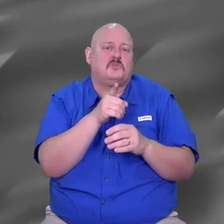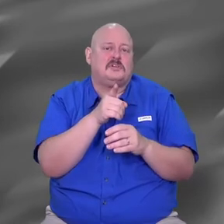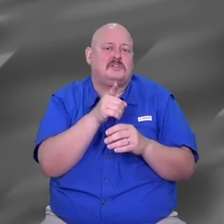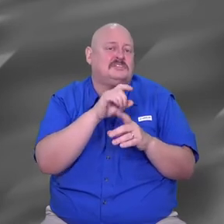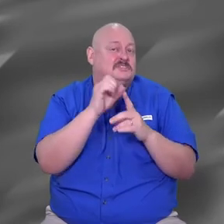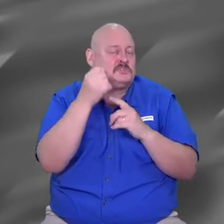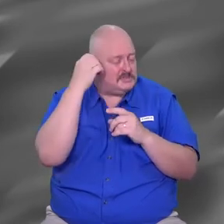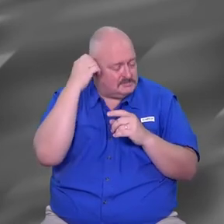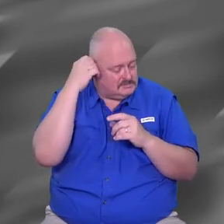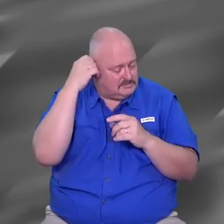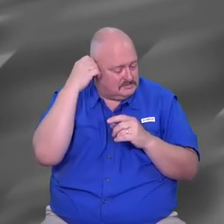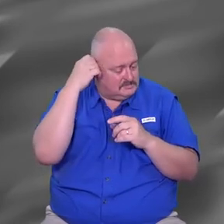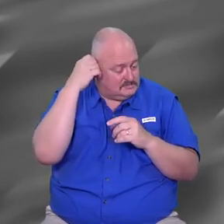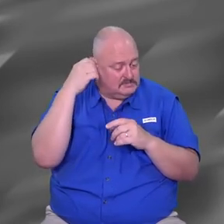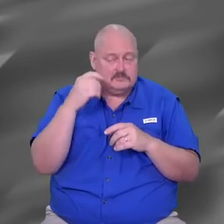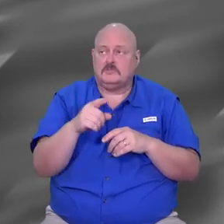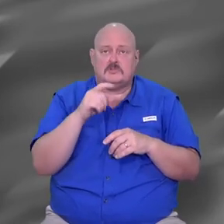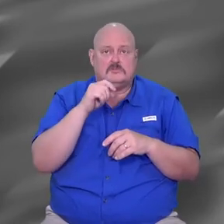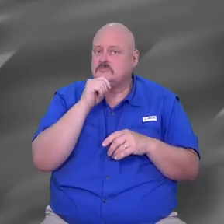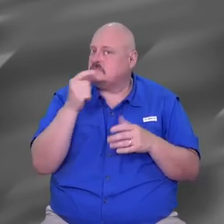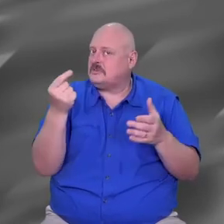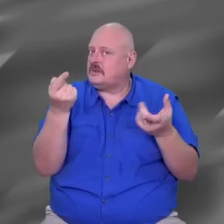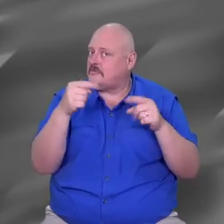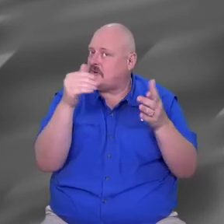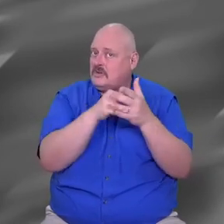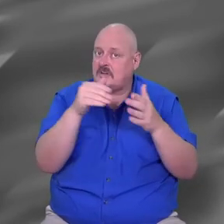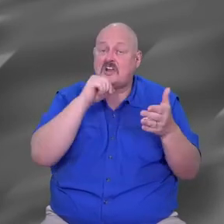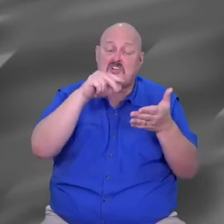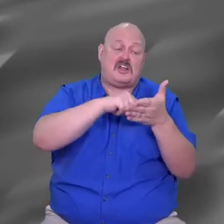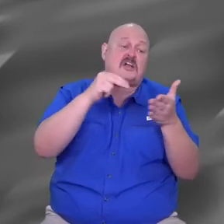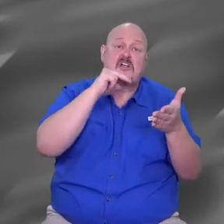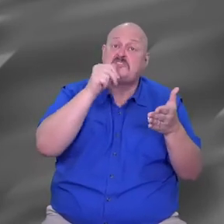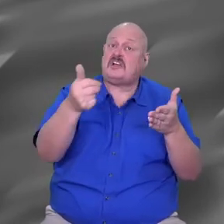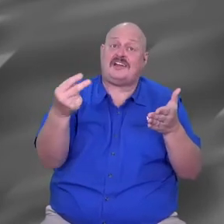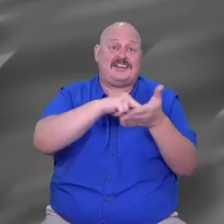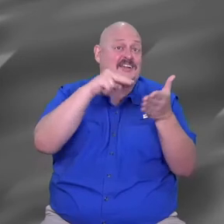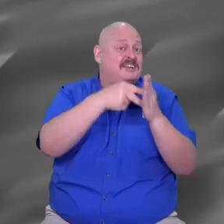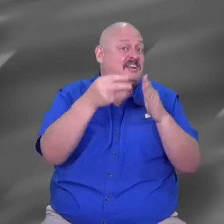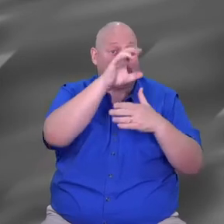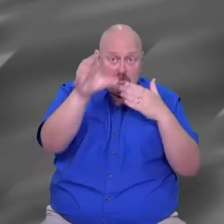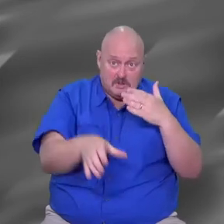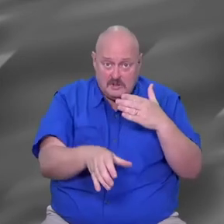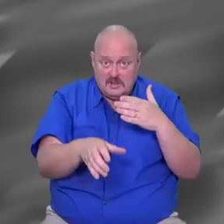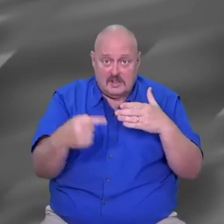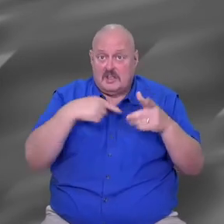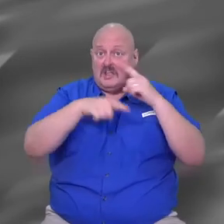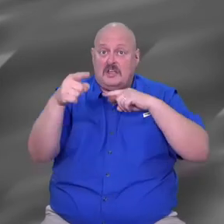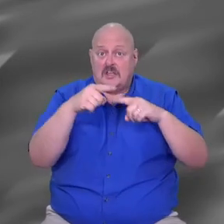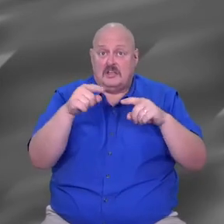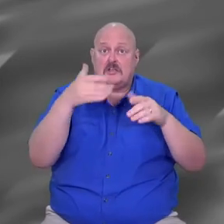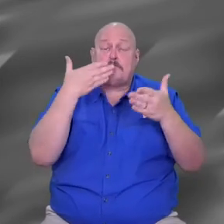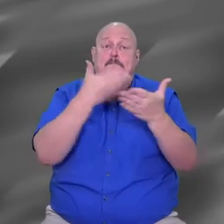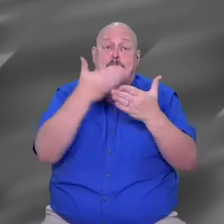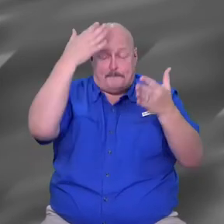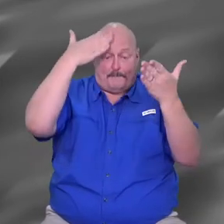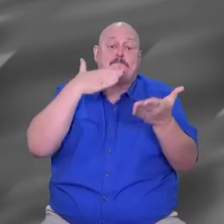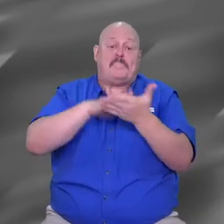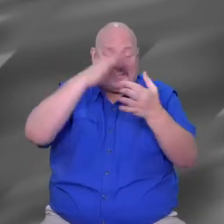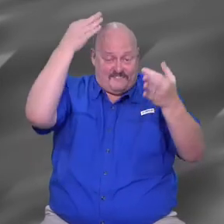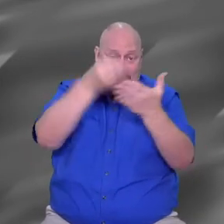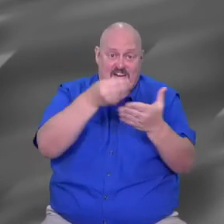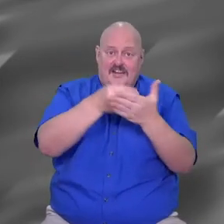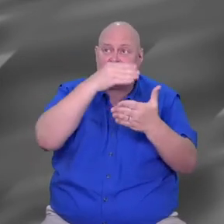case? It's rare. See, the unintended consequences is that when it comes to bad financial decisions, we actually